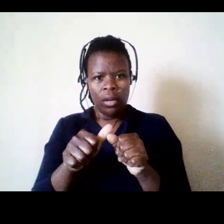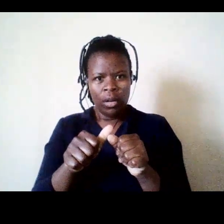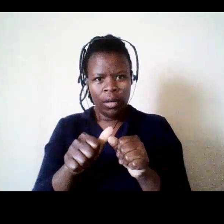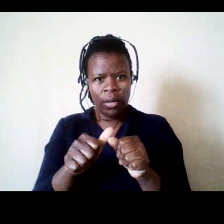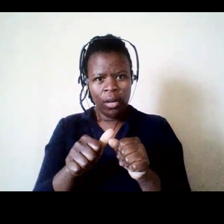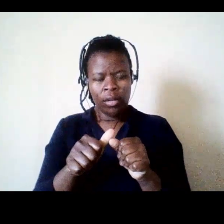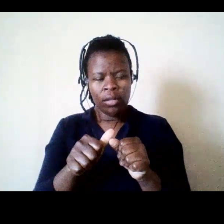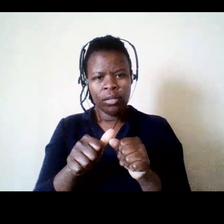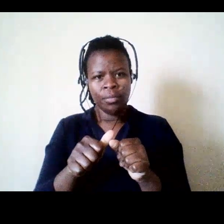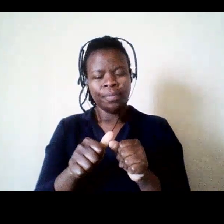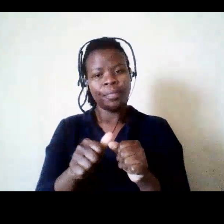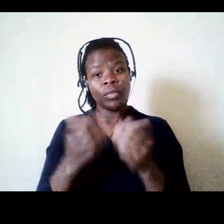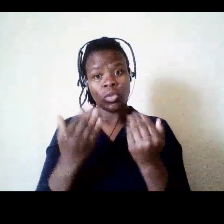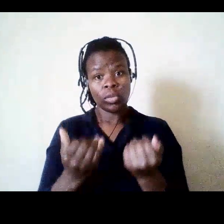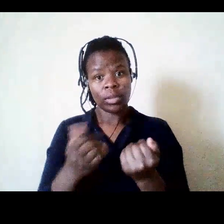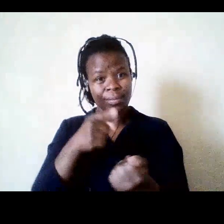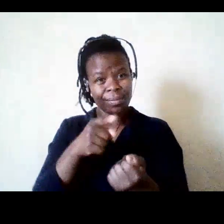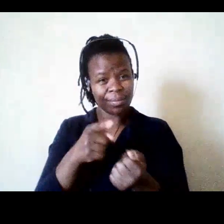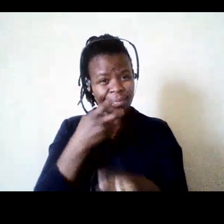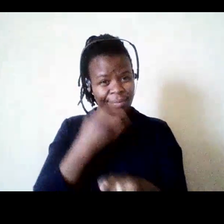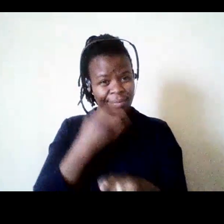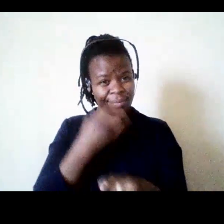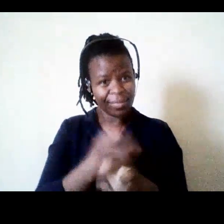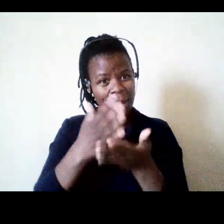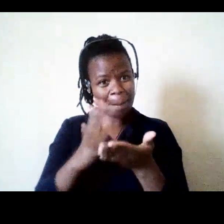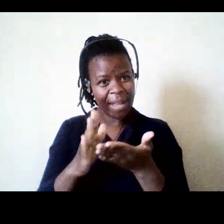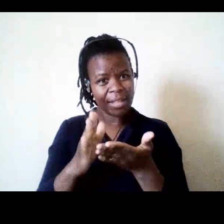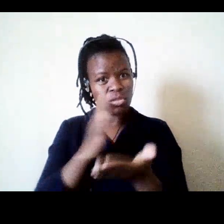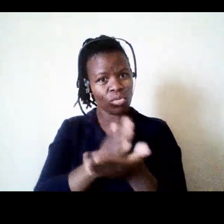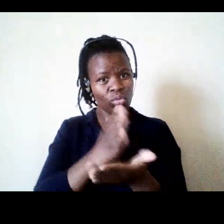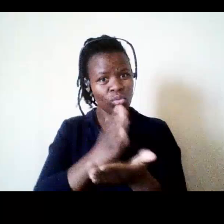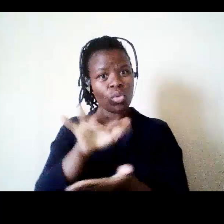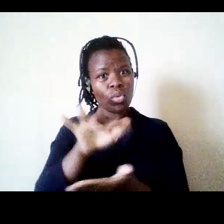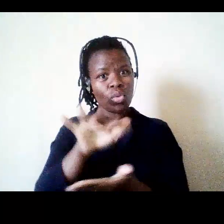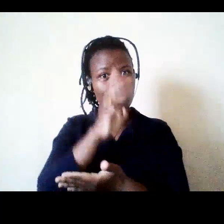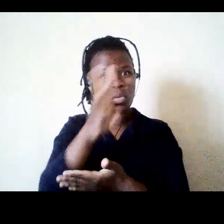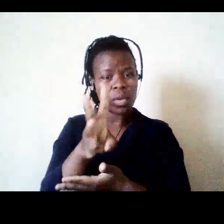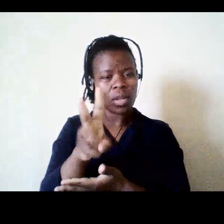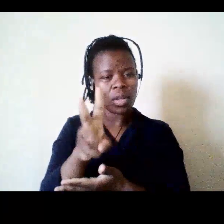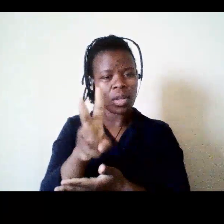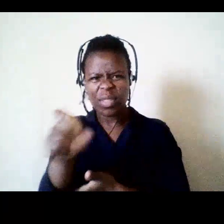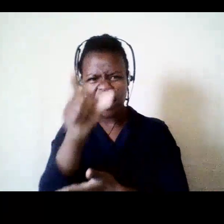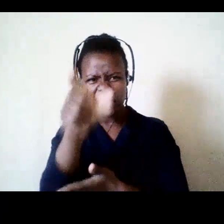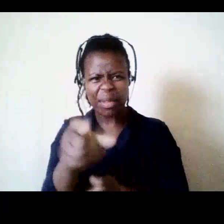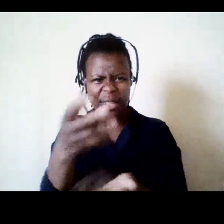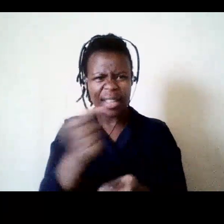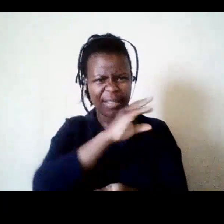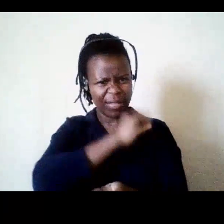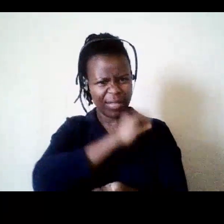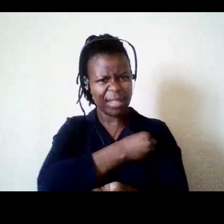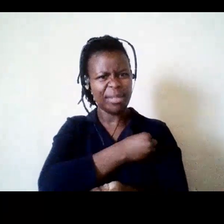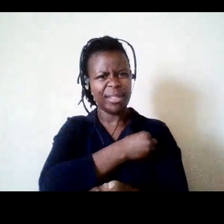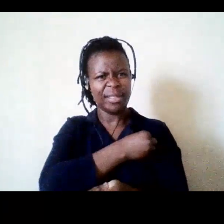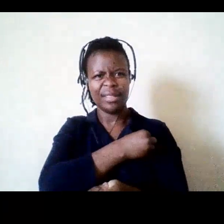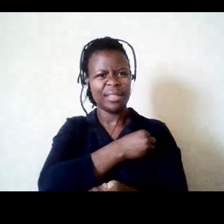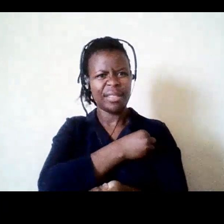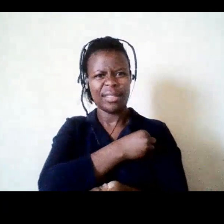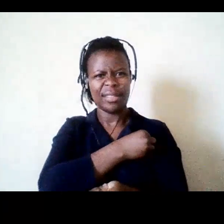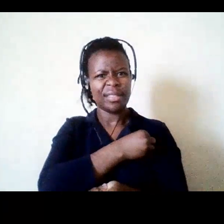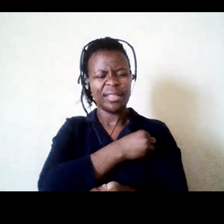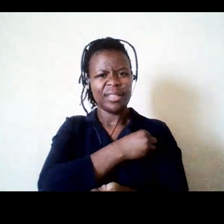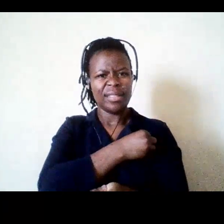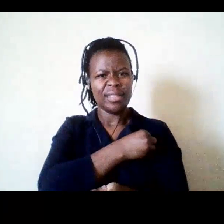line to thread. Yeah. The best thing will be ask the person with a disability. Yeah. Ask the person with a disability how they feel about it.